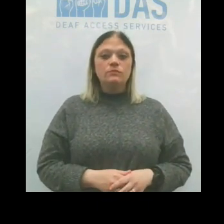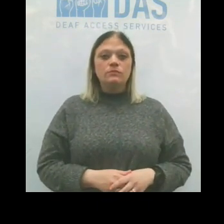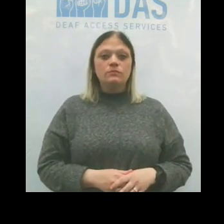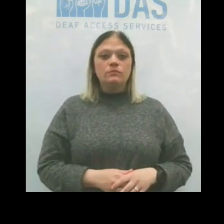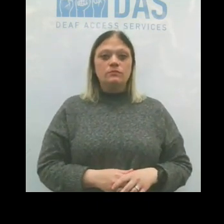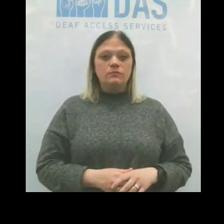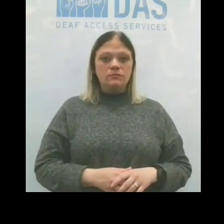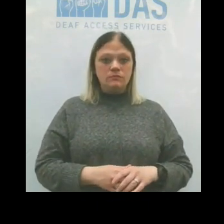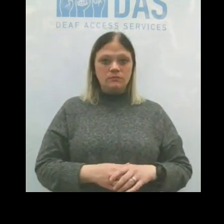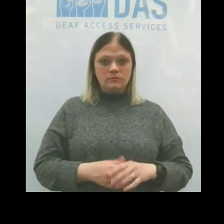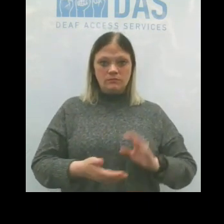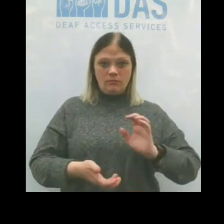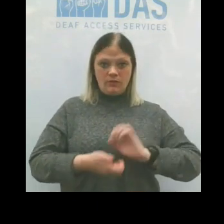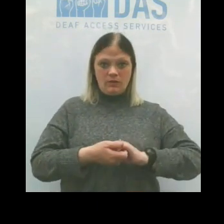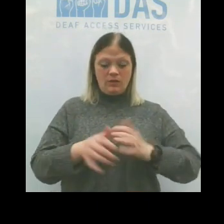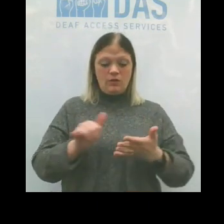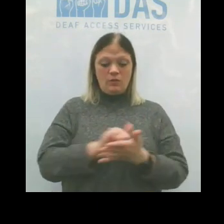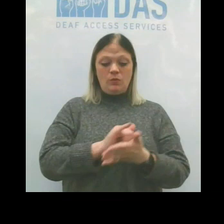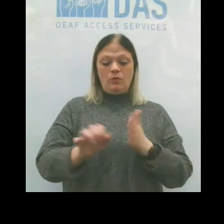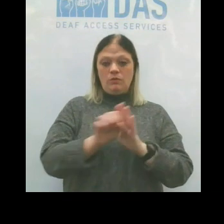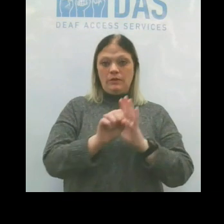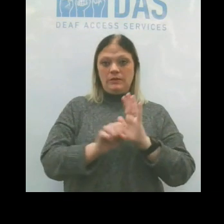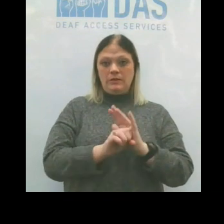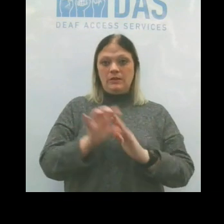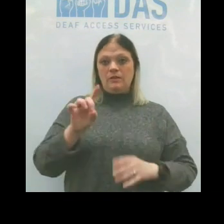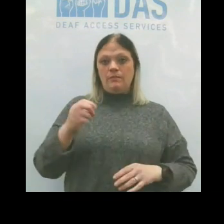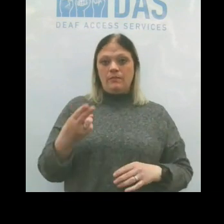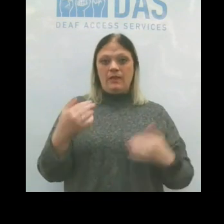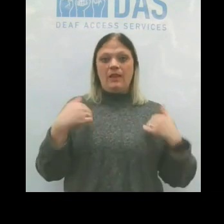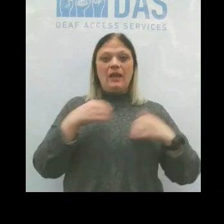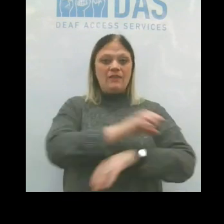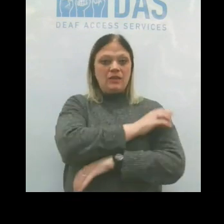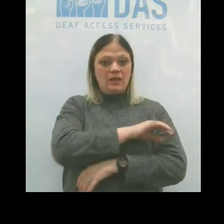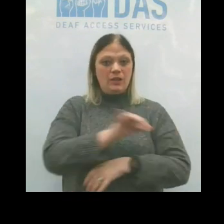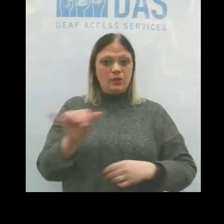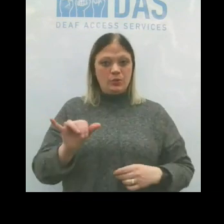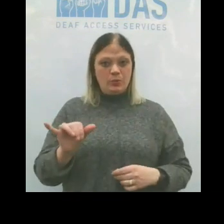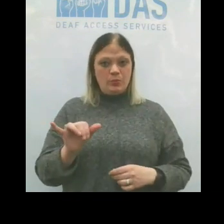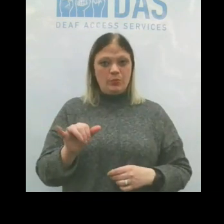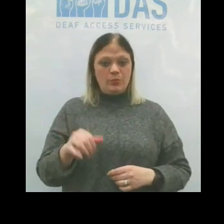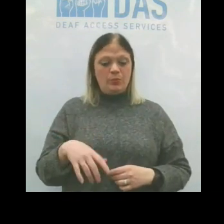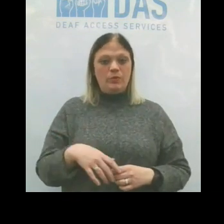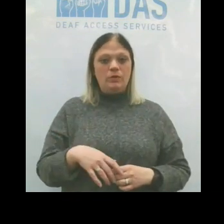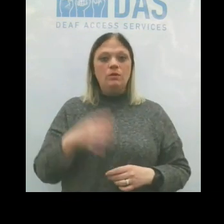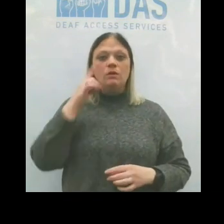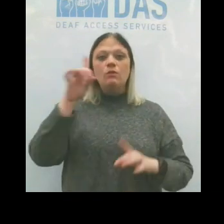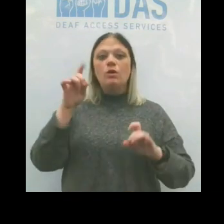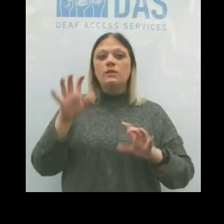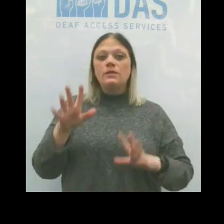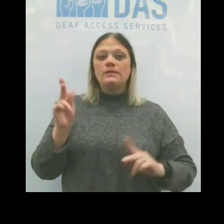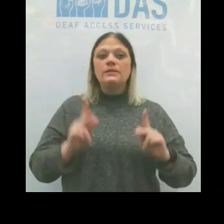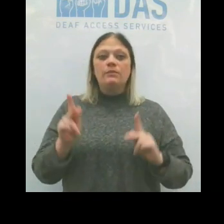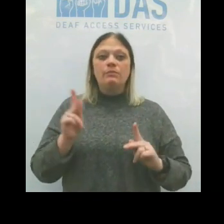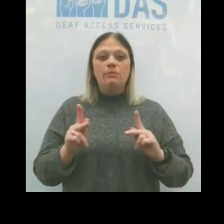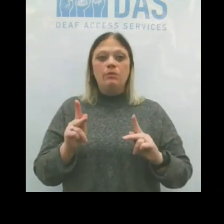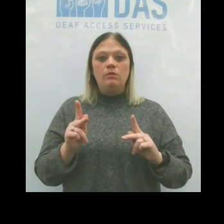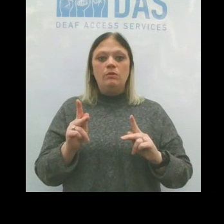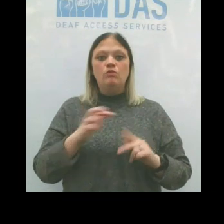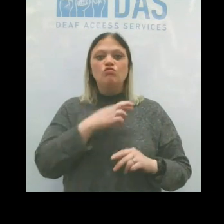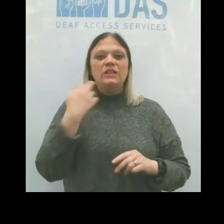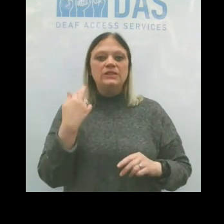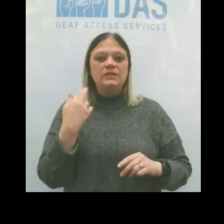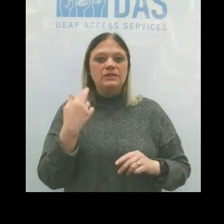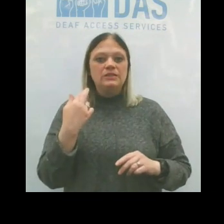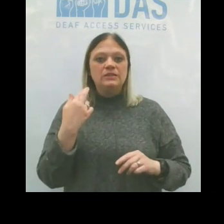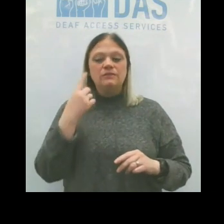And then our partners at the New York State Health Department also have a clinic, and that's for testing people who are at risk as